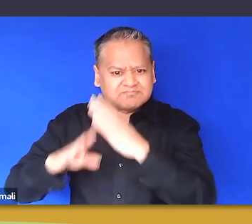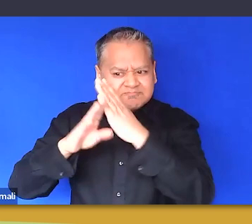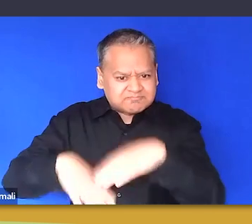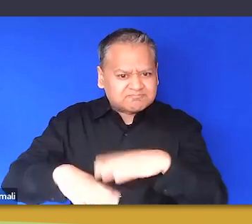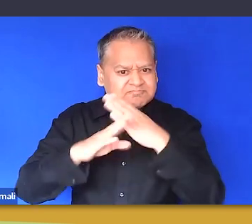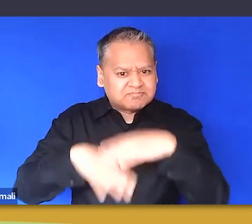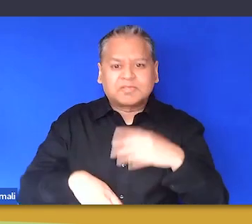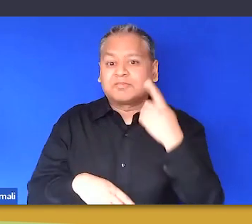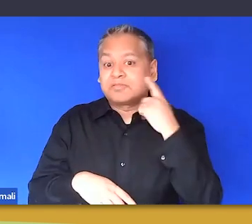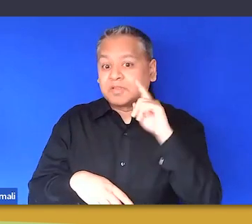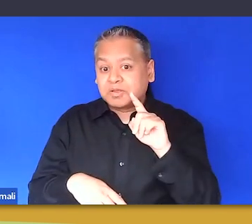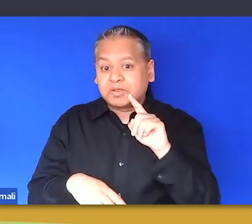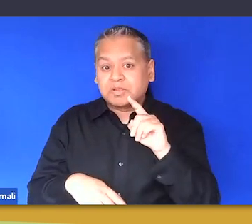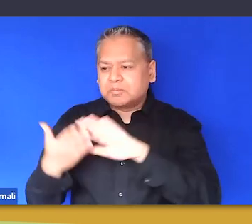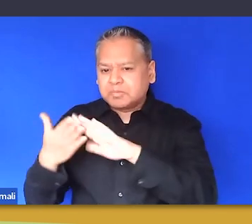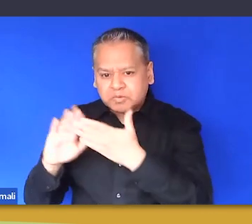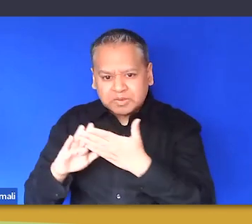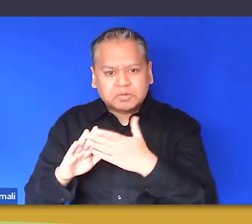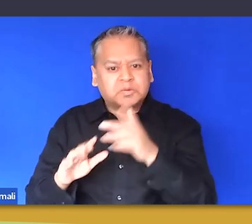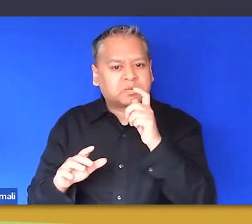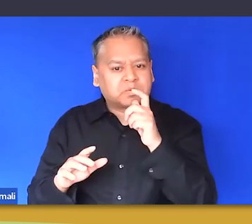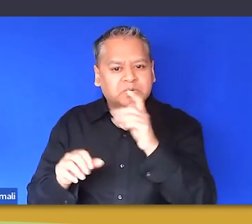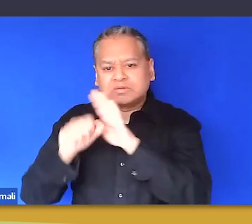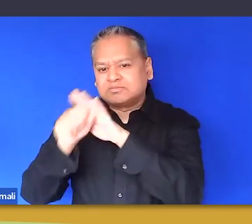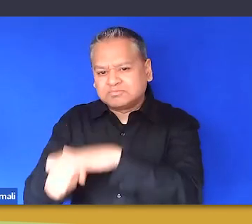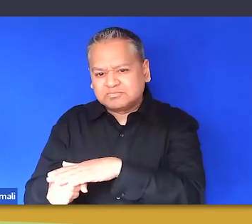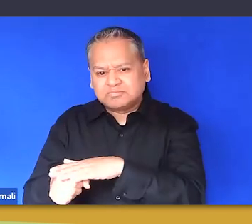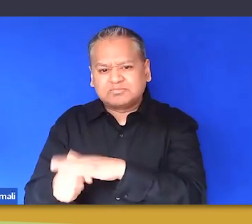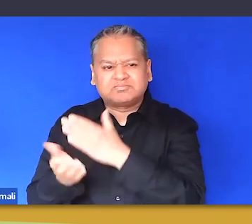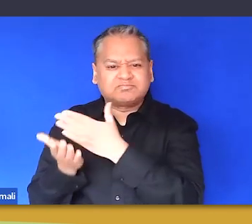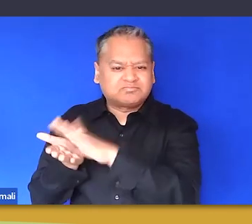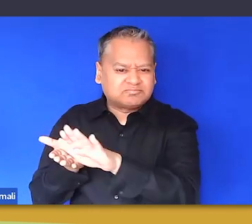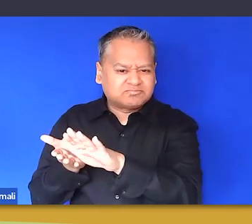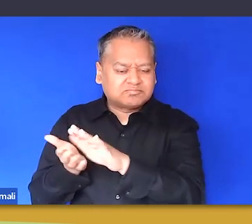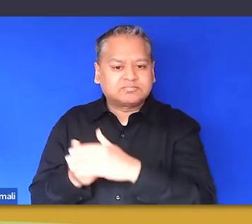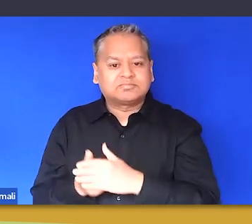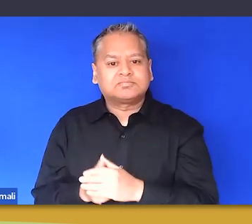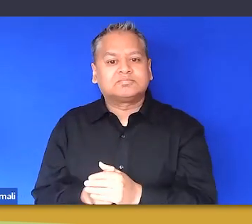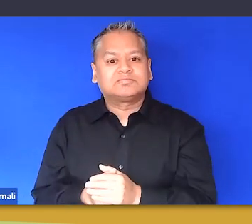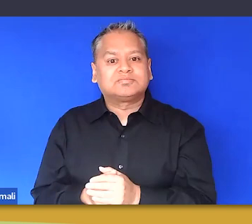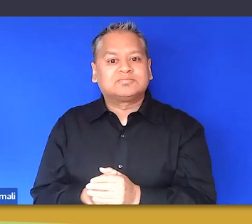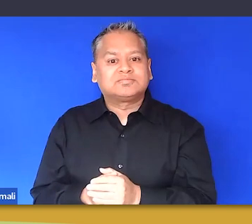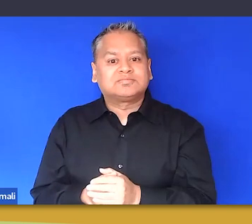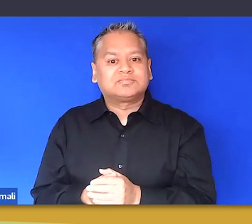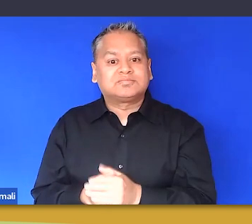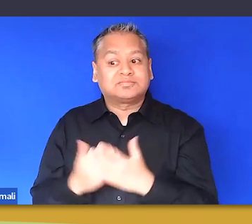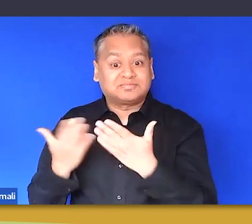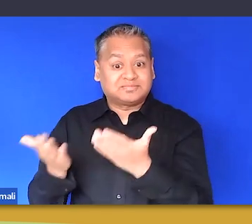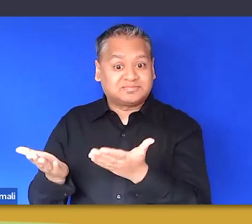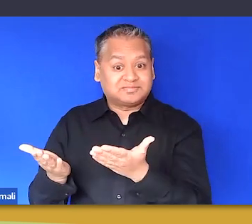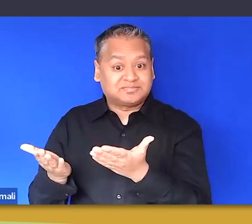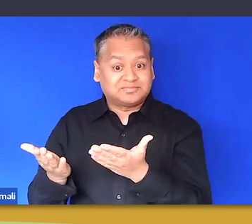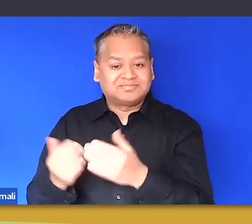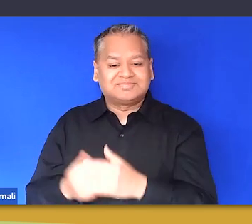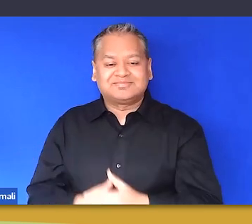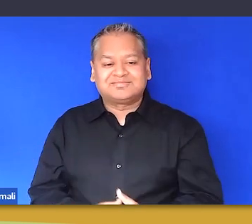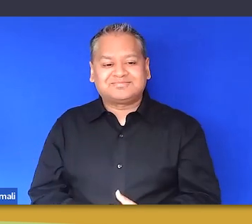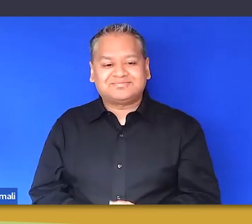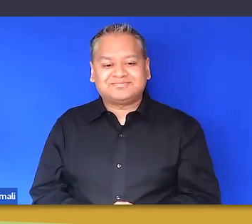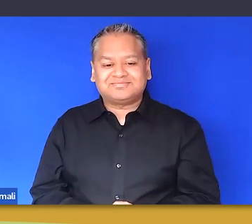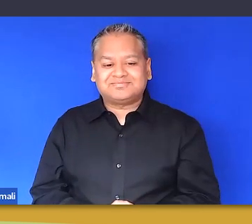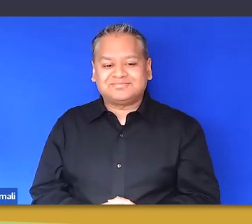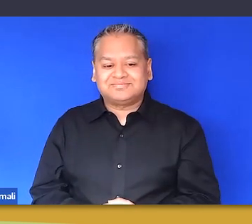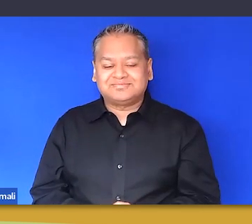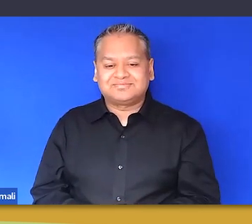There are two awards presented for this category, and I'm going to pass it to Parliamentary Rachna Singh to talk about these awards and